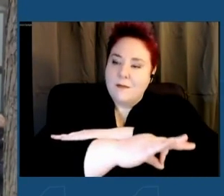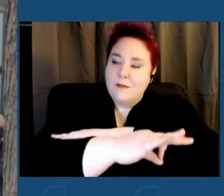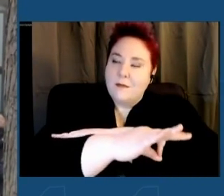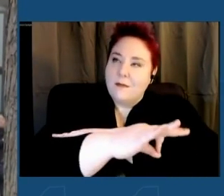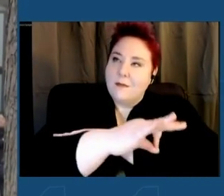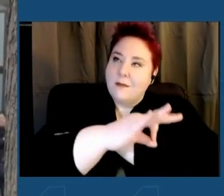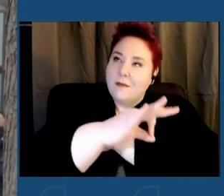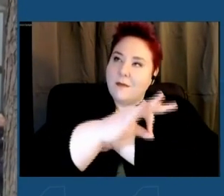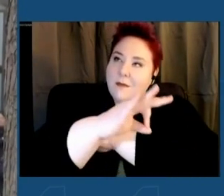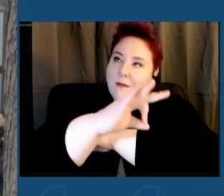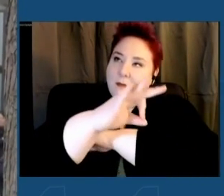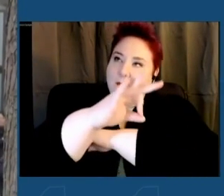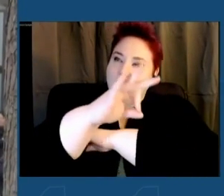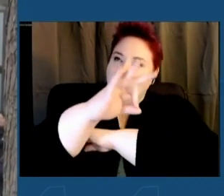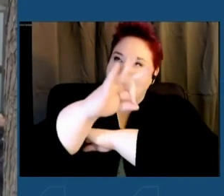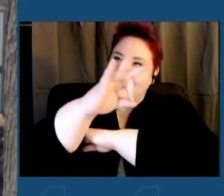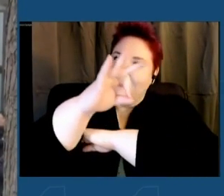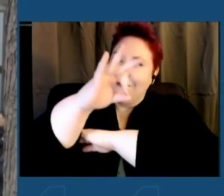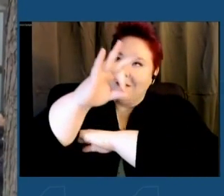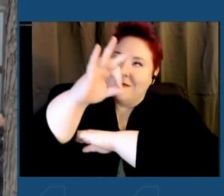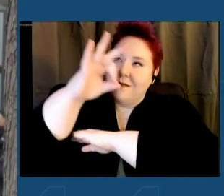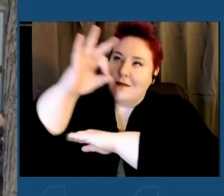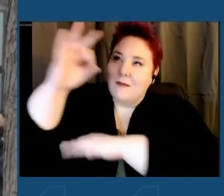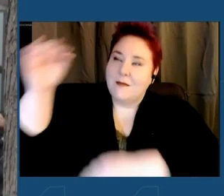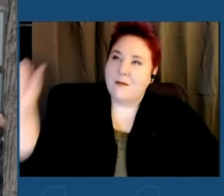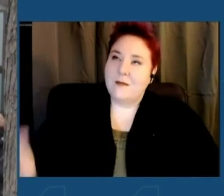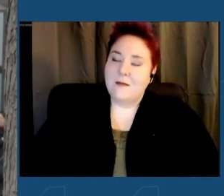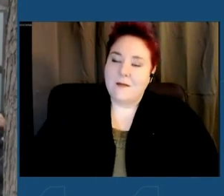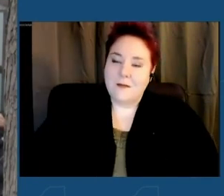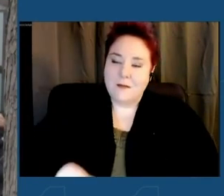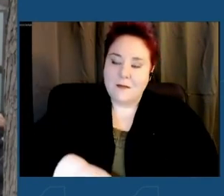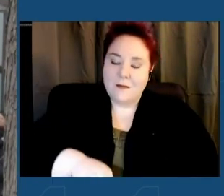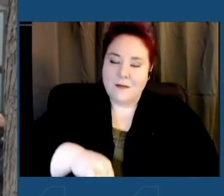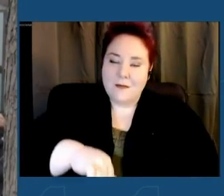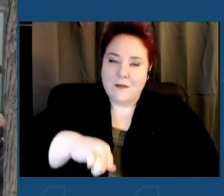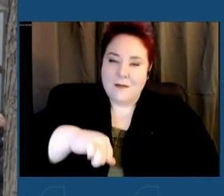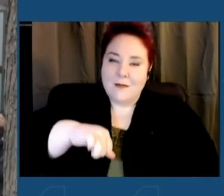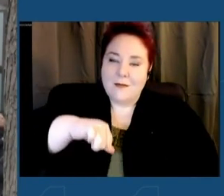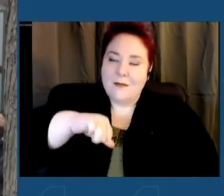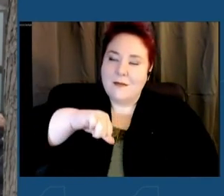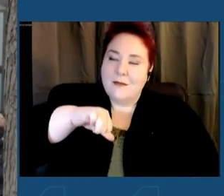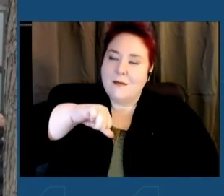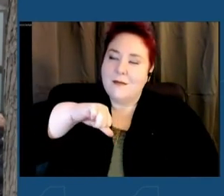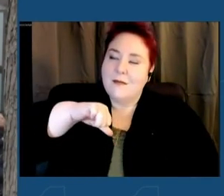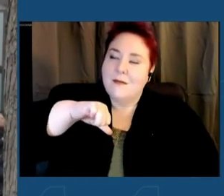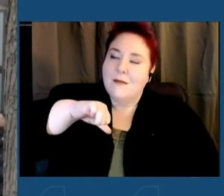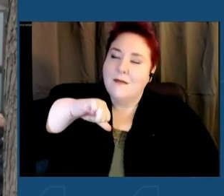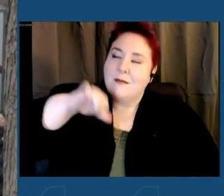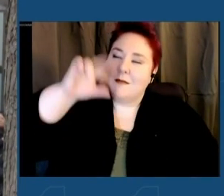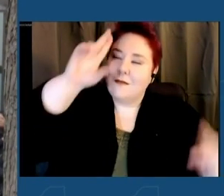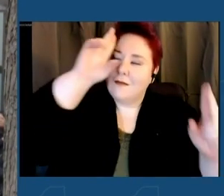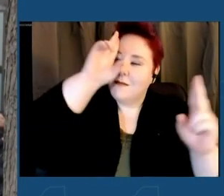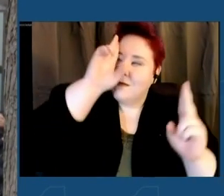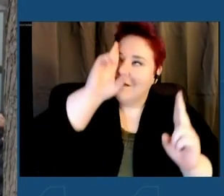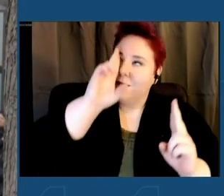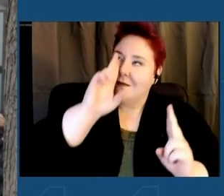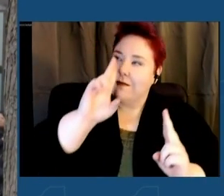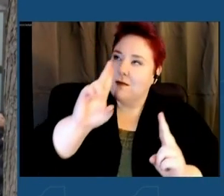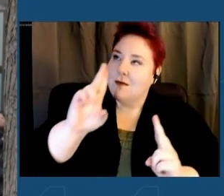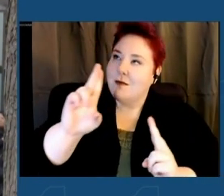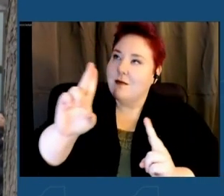early light what so proudly we